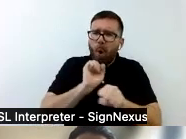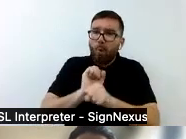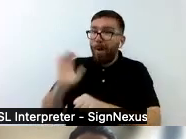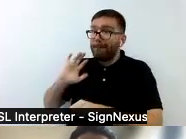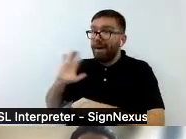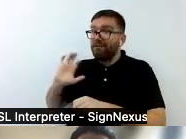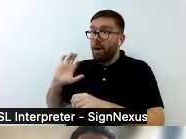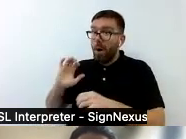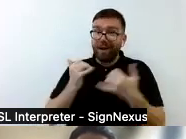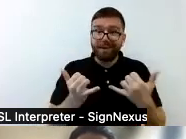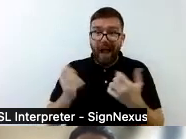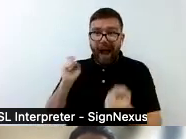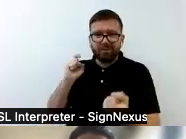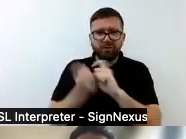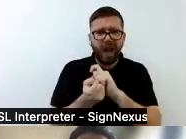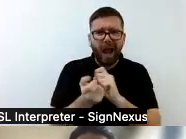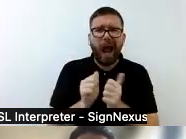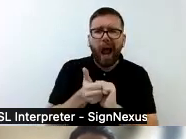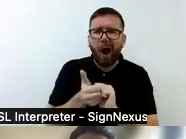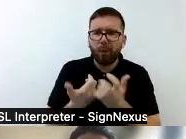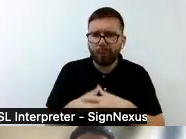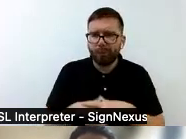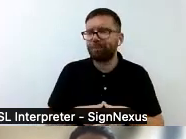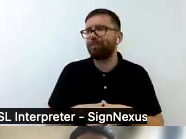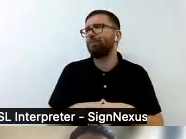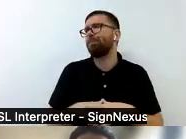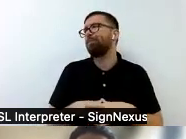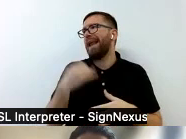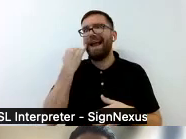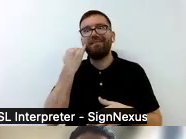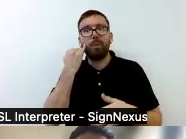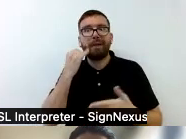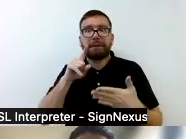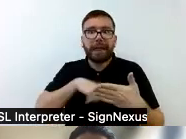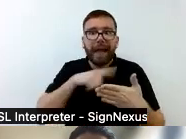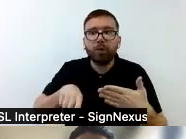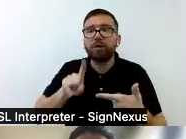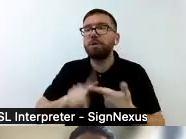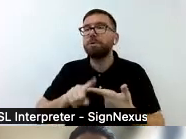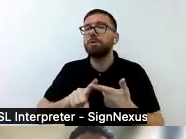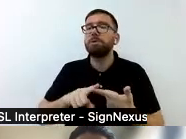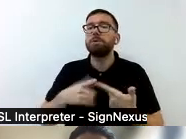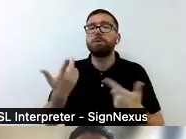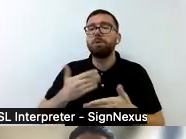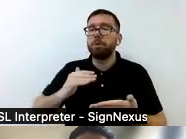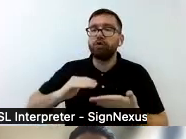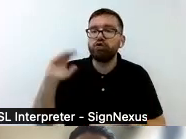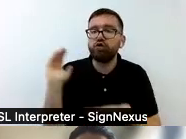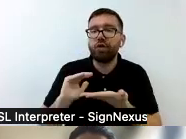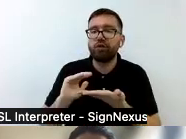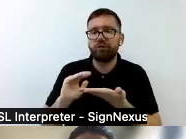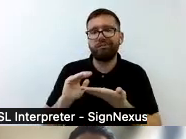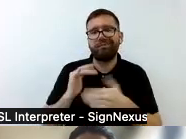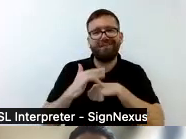making activities, regardless of whether the cause was cancellation, postponement, or general reduction in availability of